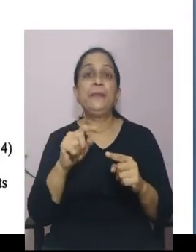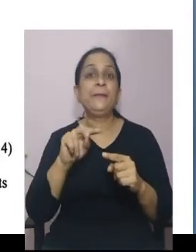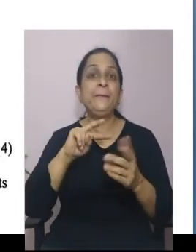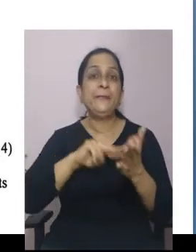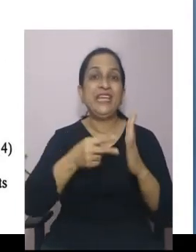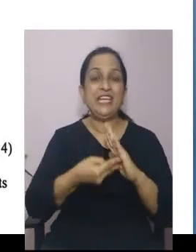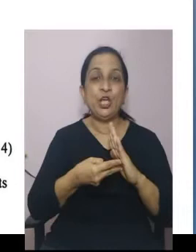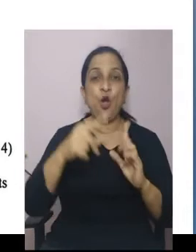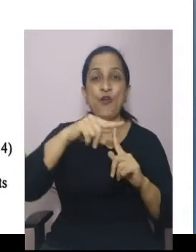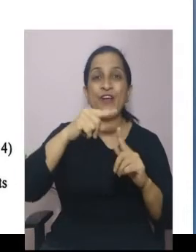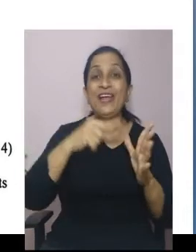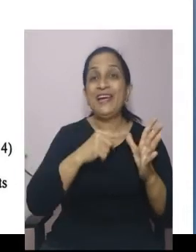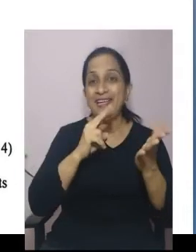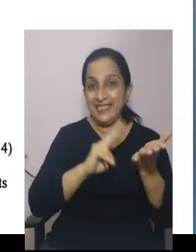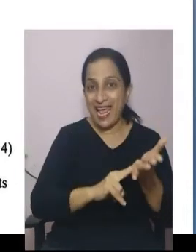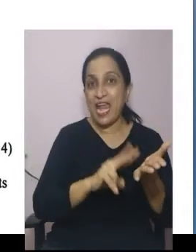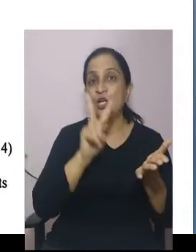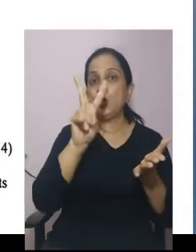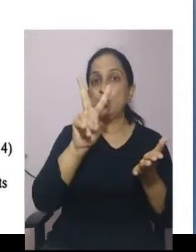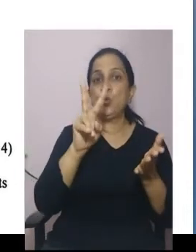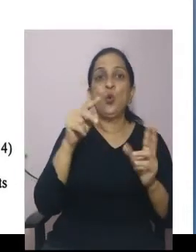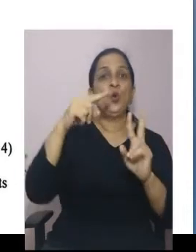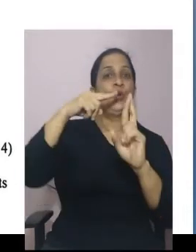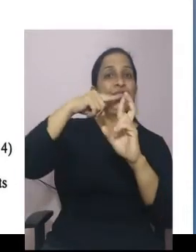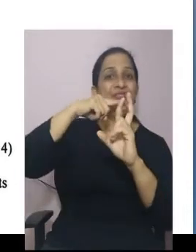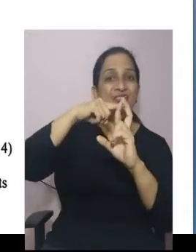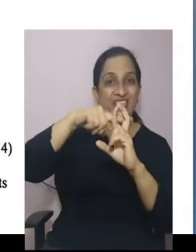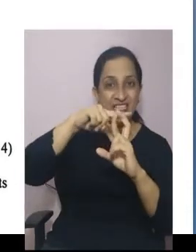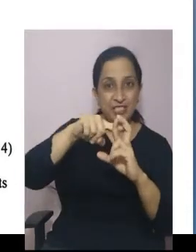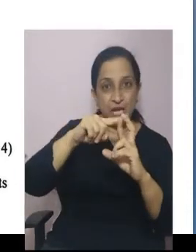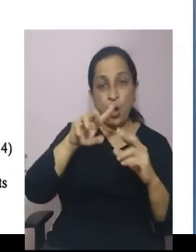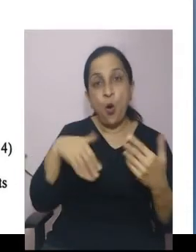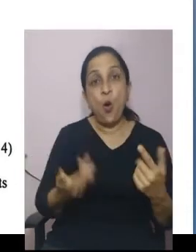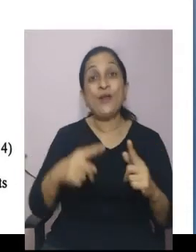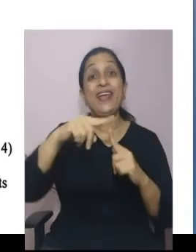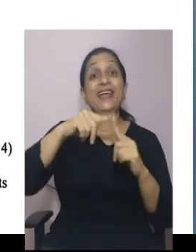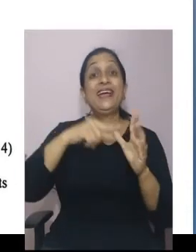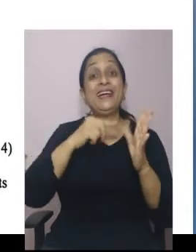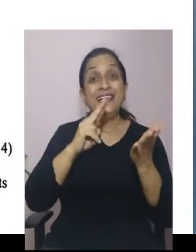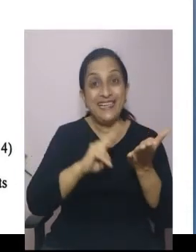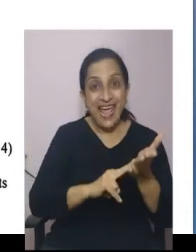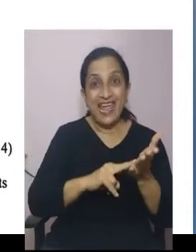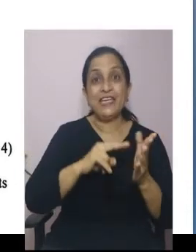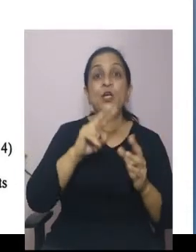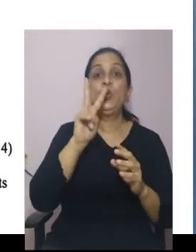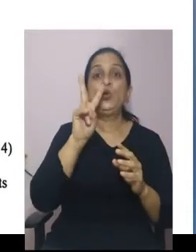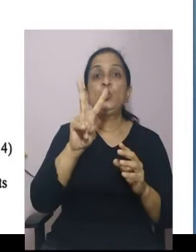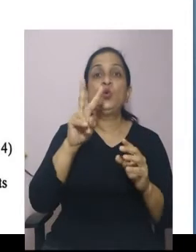soon as you get the paper, then you will be able to easily score up to